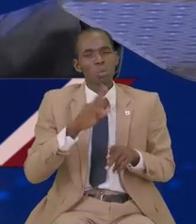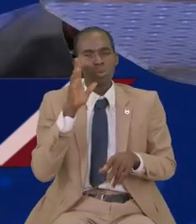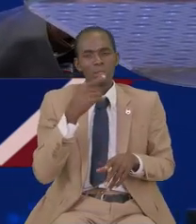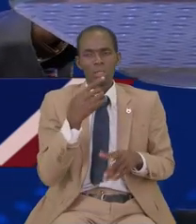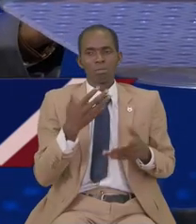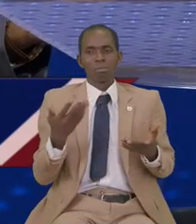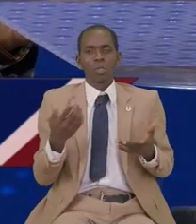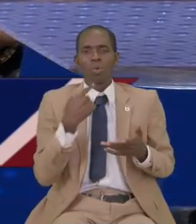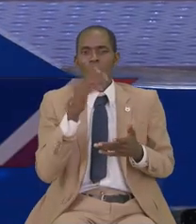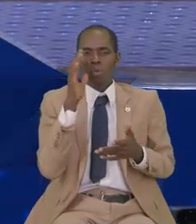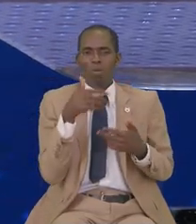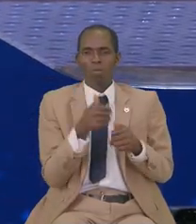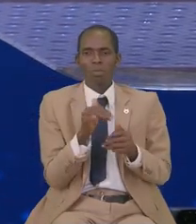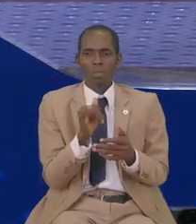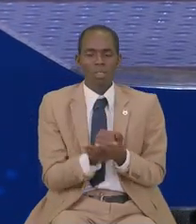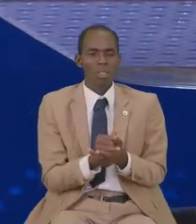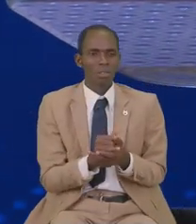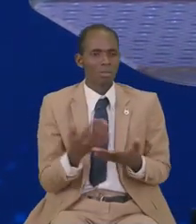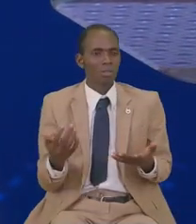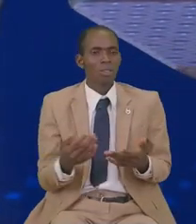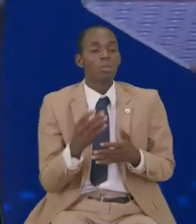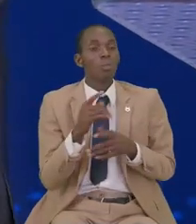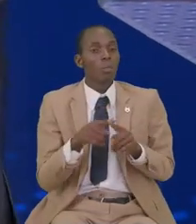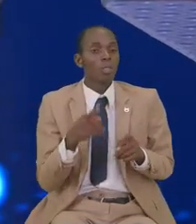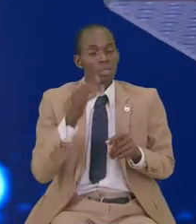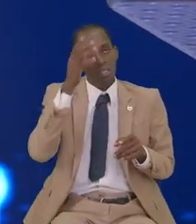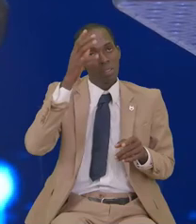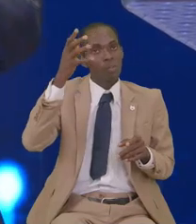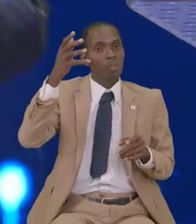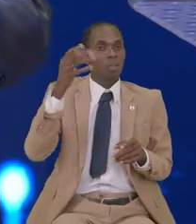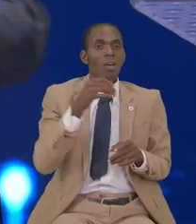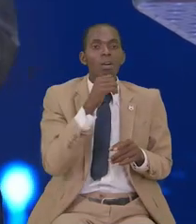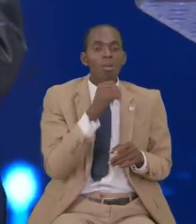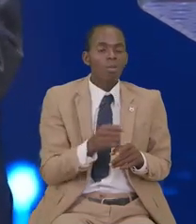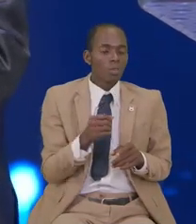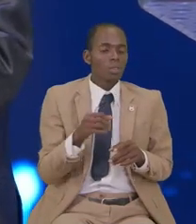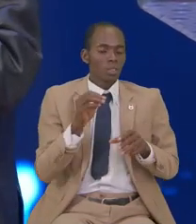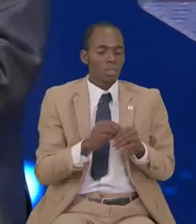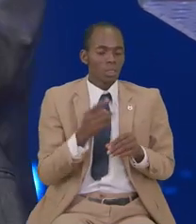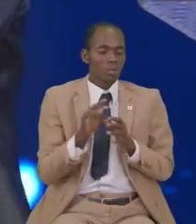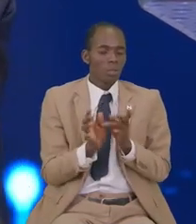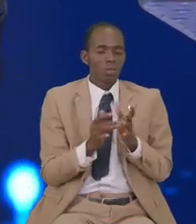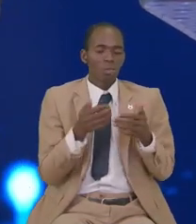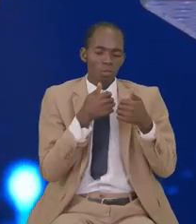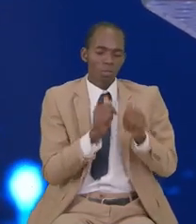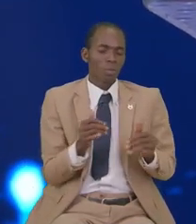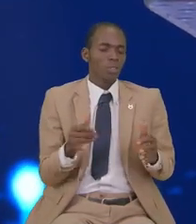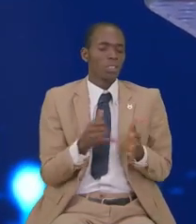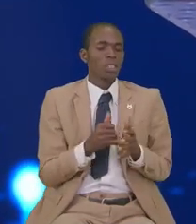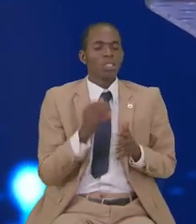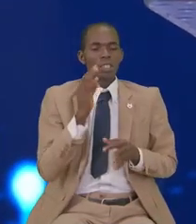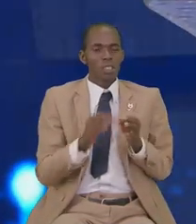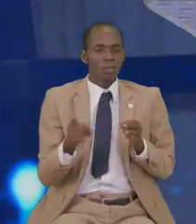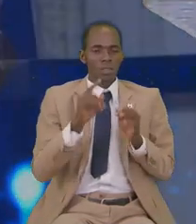forefathers followed that. Every seventh day, they will gather the manna for 6 days. If they gathered on